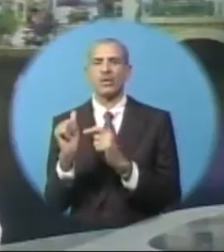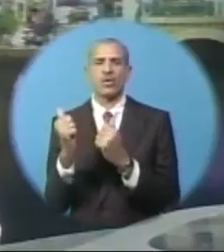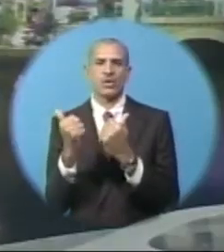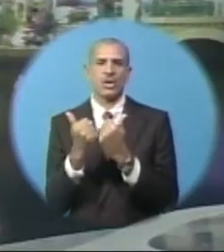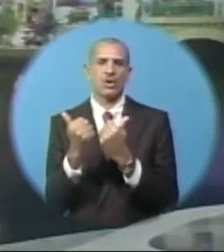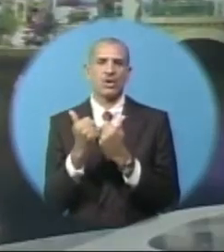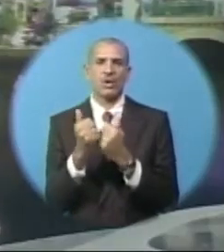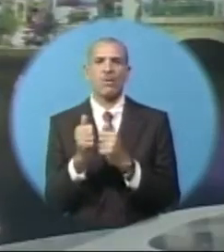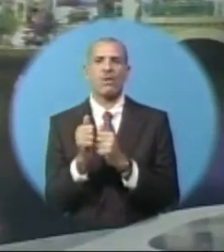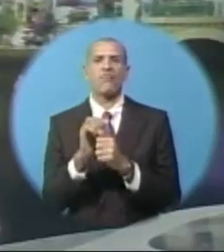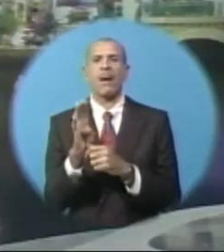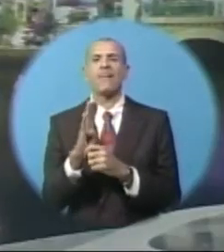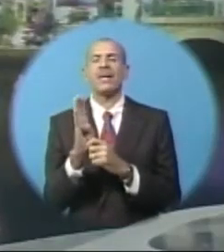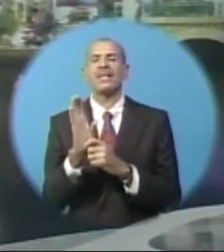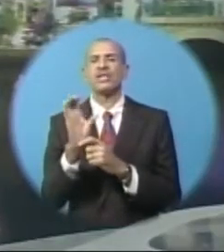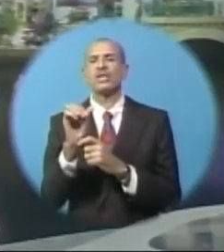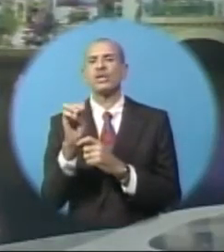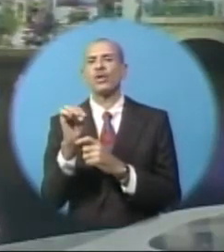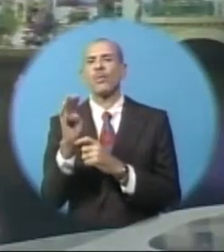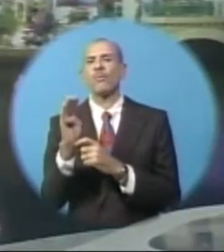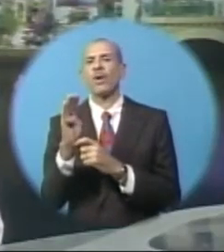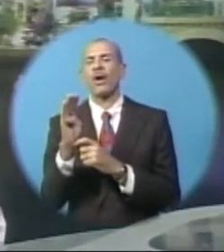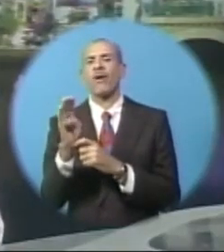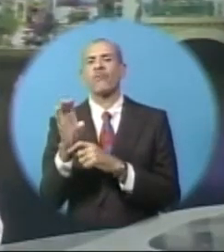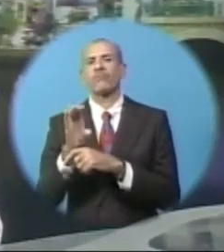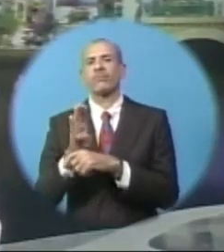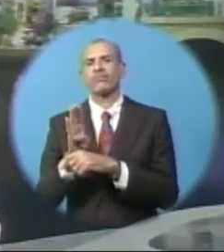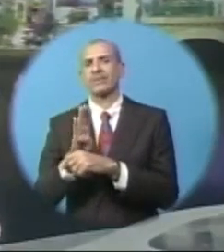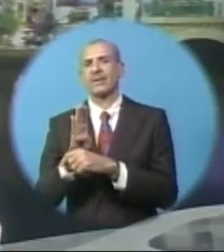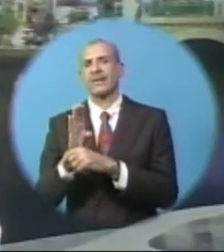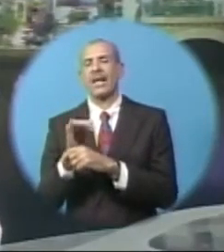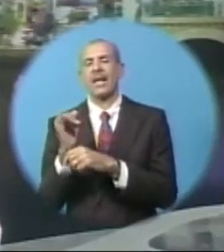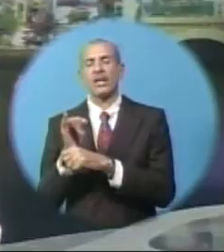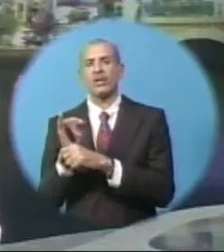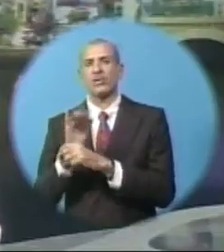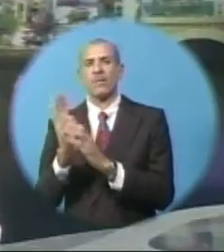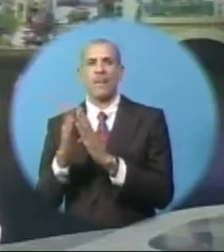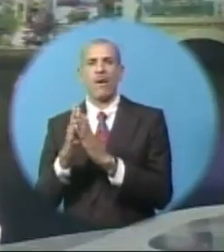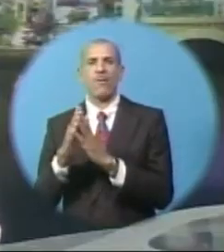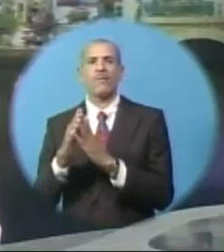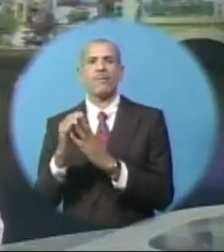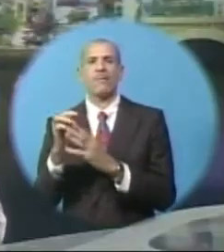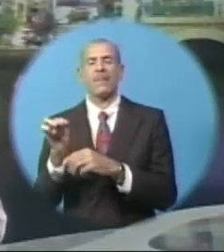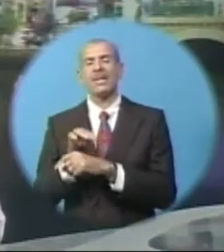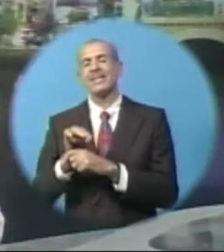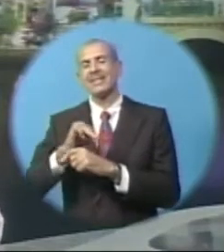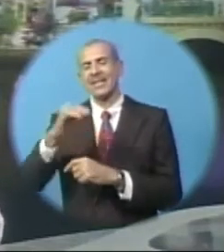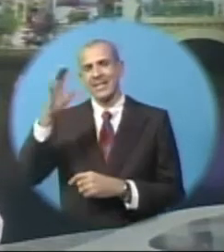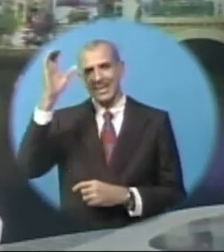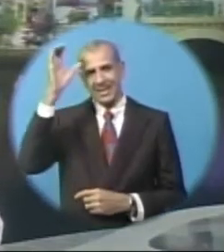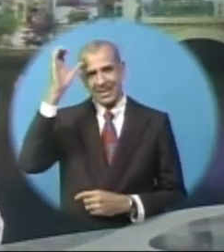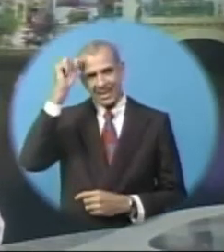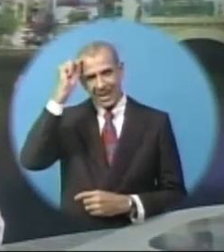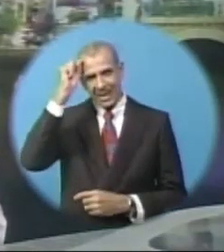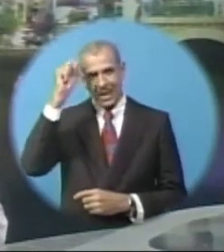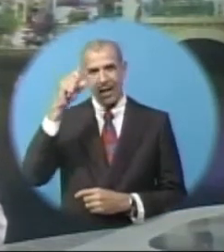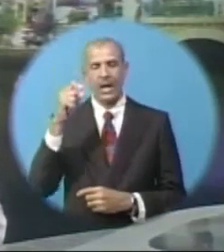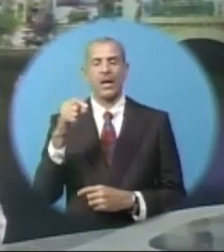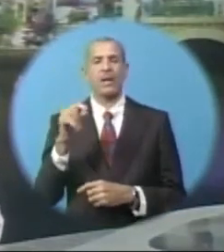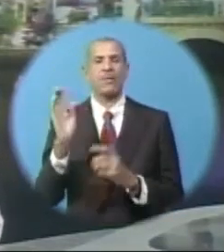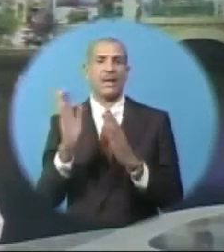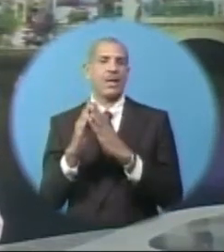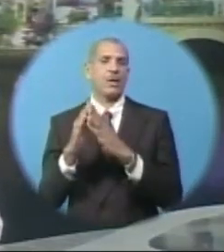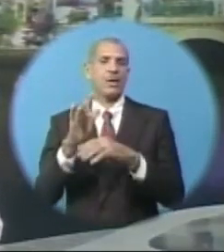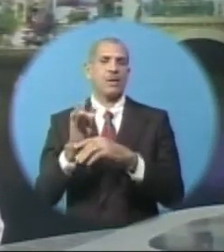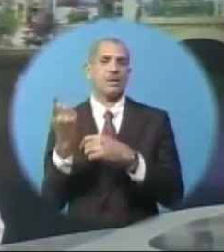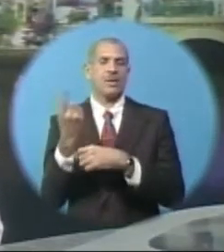which, along with the Barbados Chamber of Commerce and Industry, met with Minister Sinclair and other ministry officials earlier today. Kent